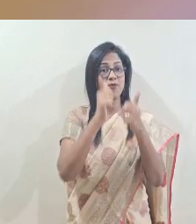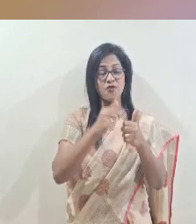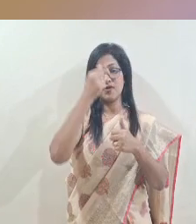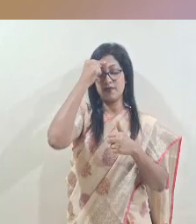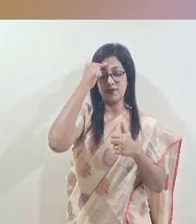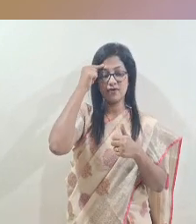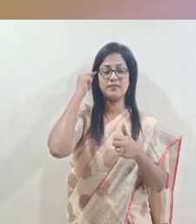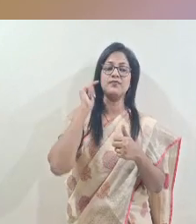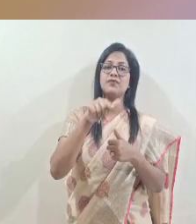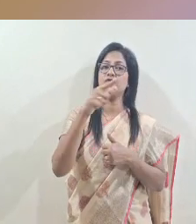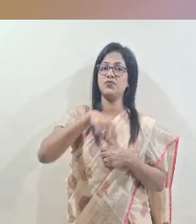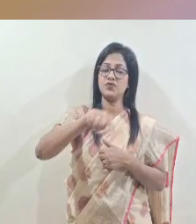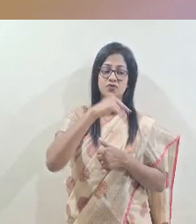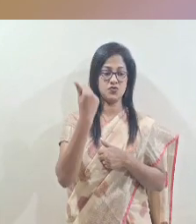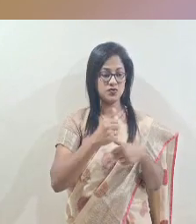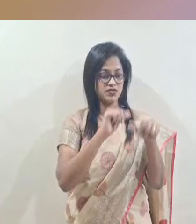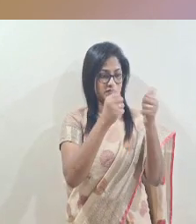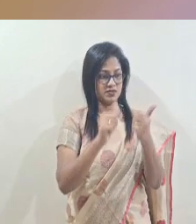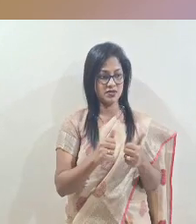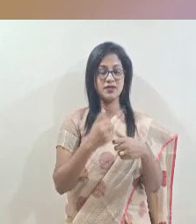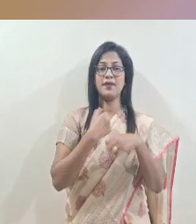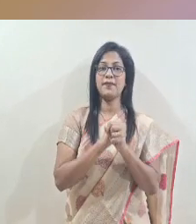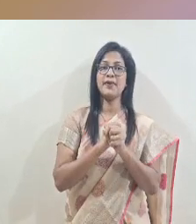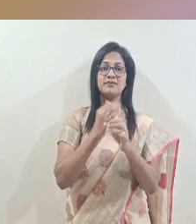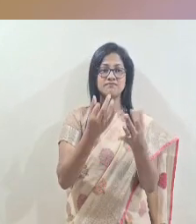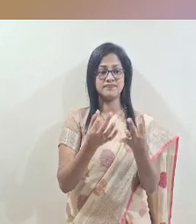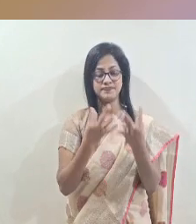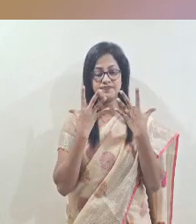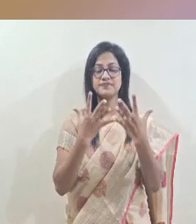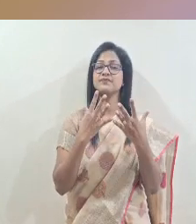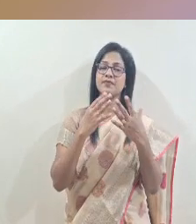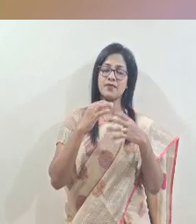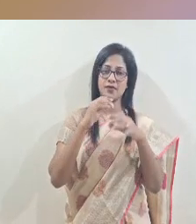you're using some other kind of model in developing a resilience model,